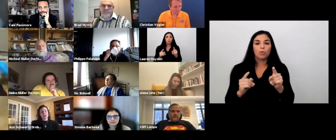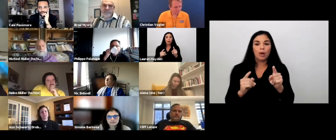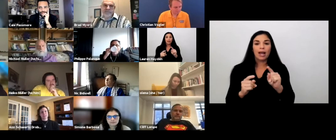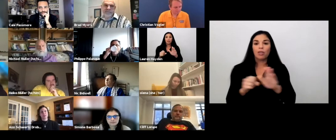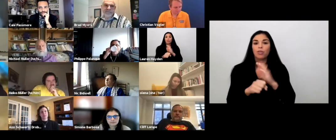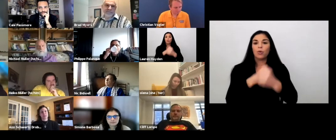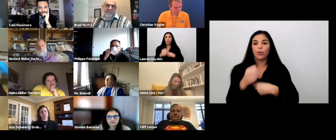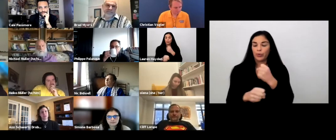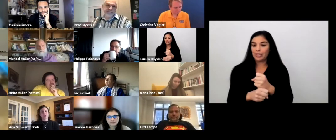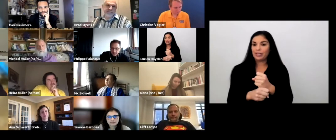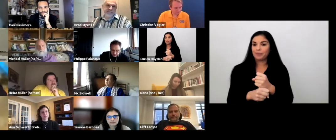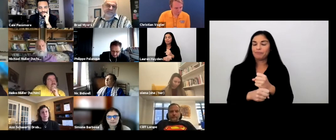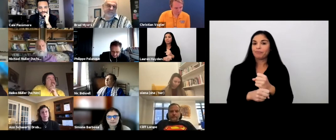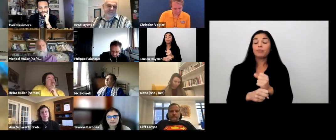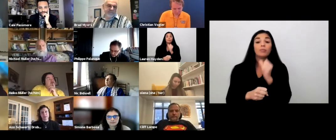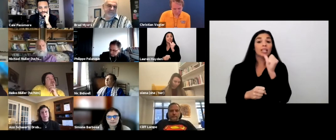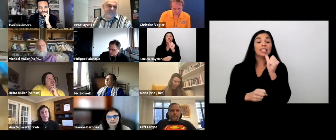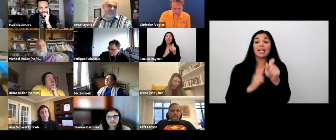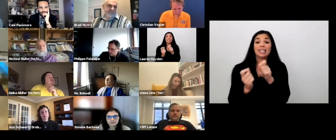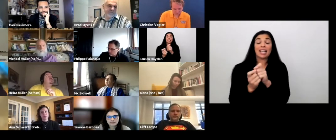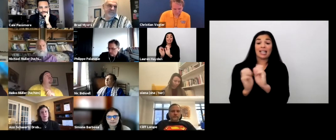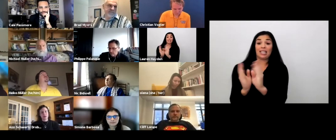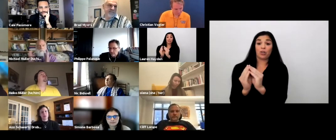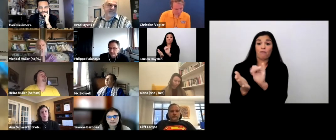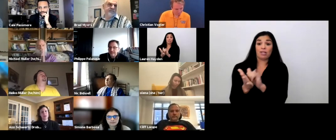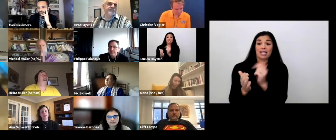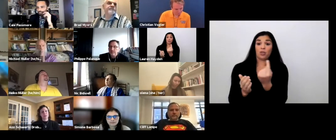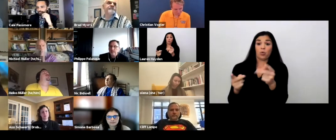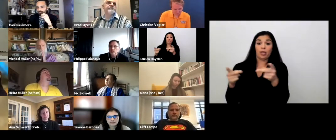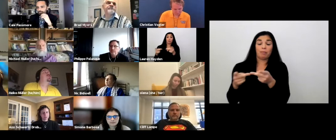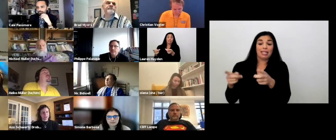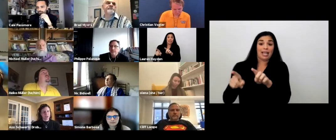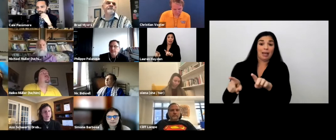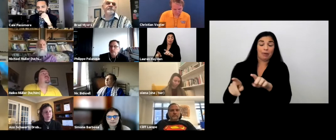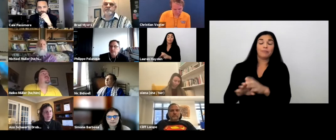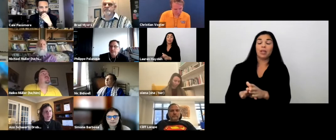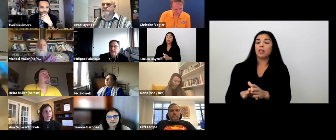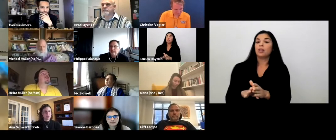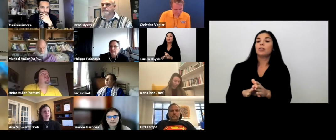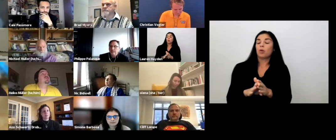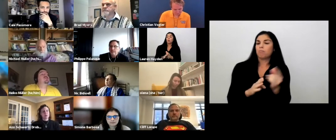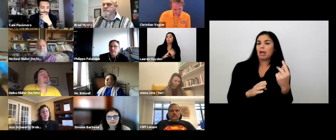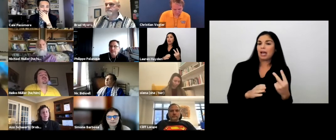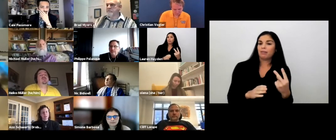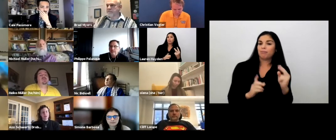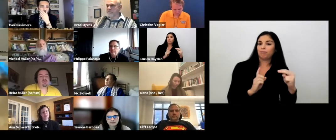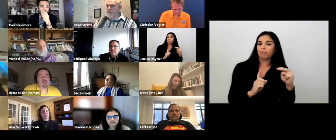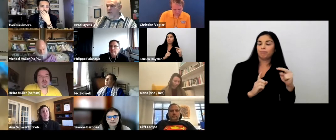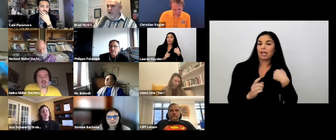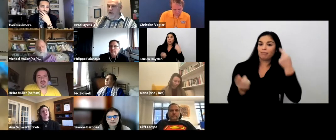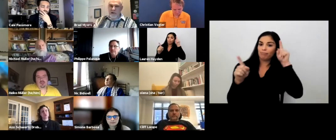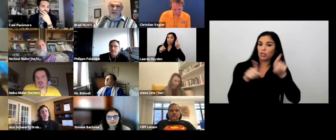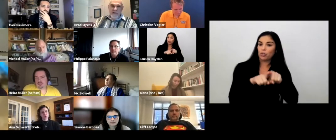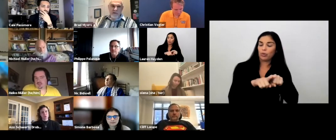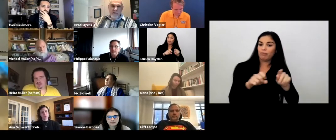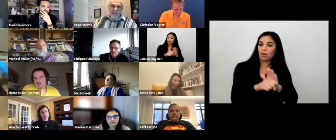and not necessarily making the conference the place for that to happen. On the one hand, I completely agree with that. But on the other hand, it